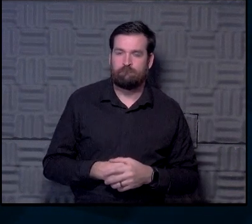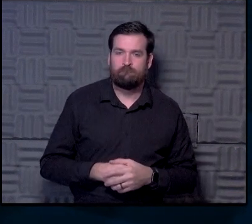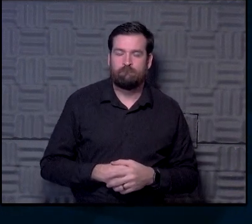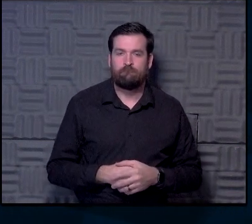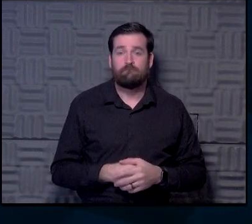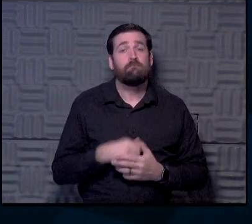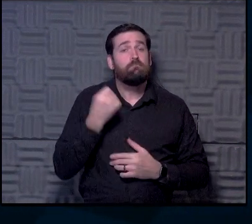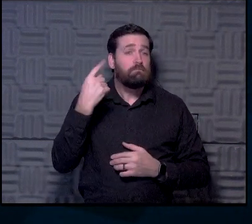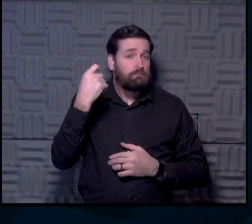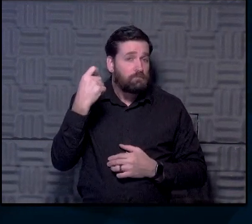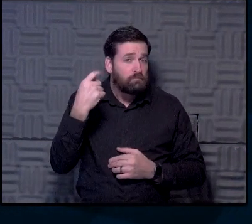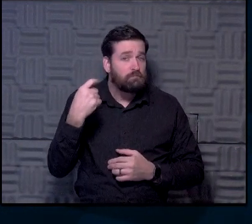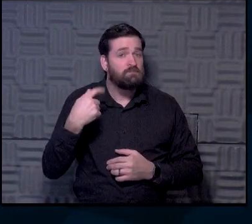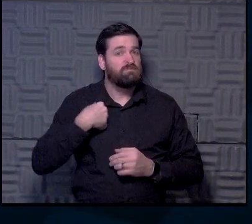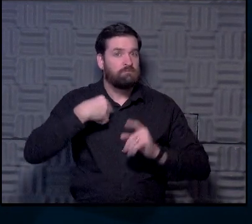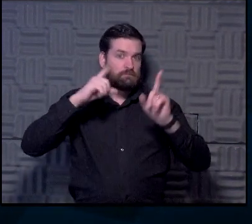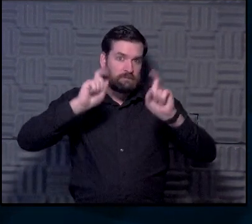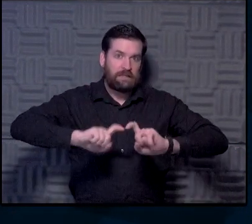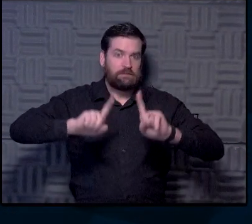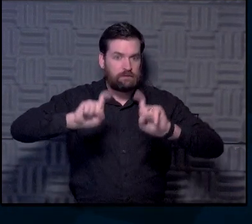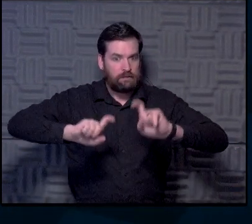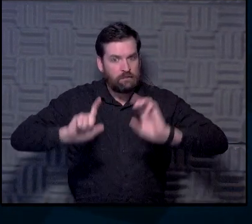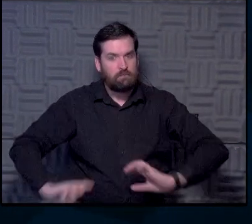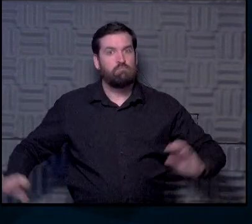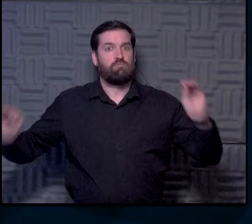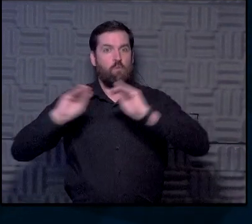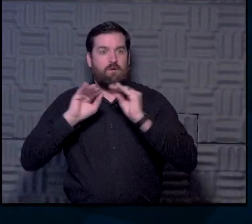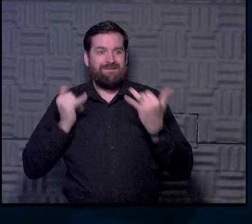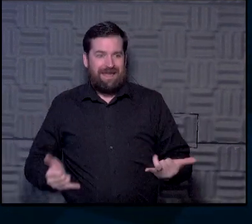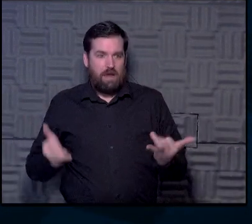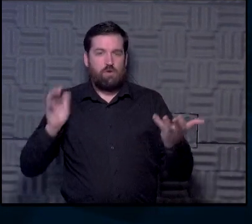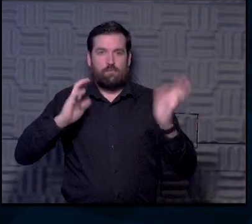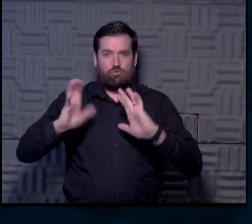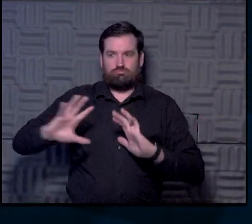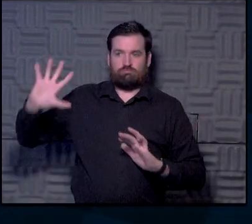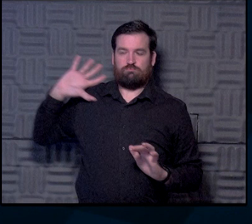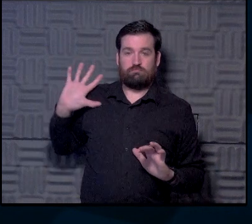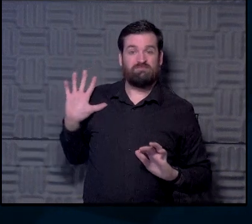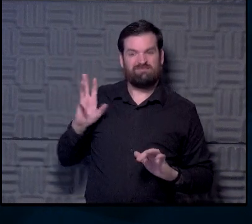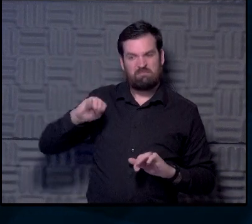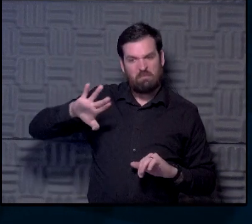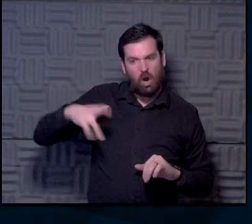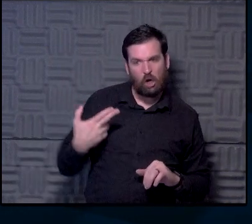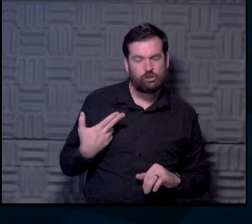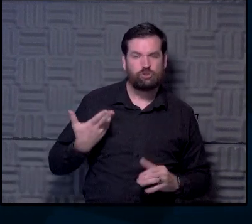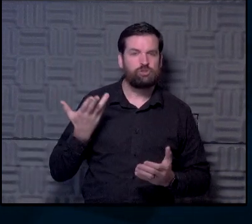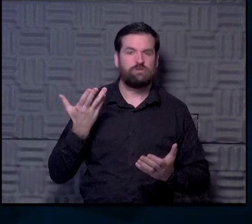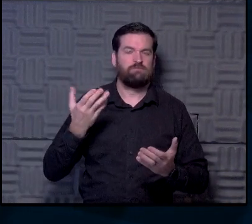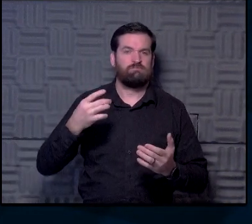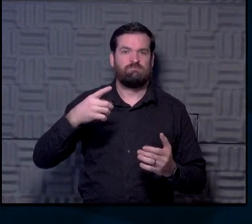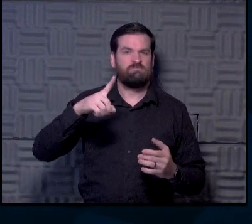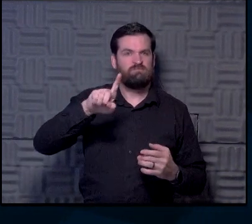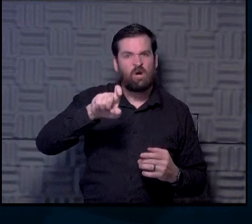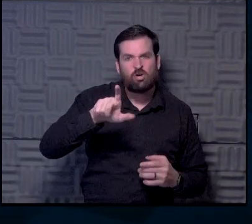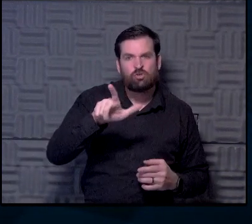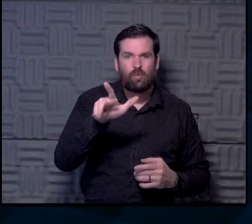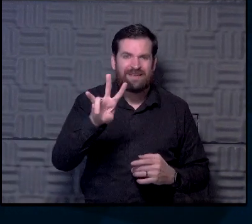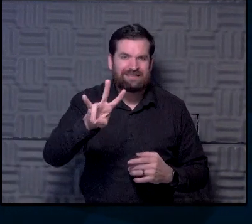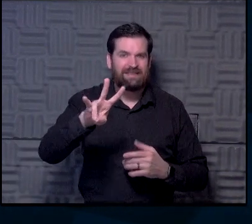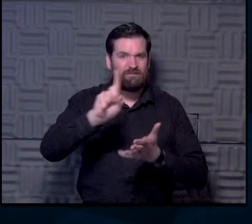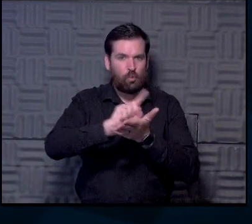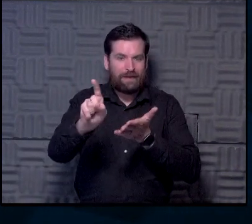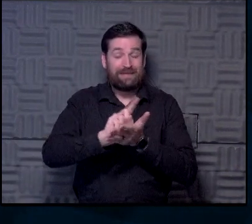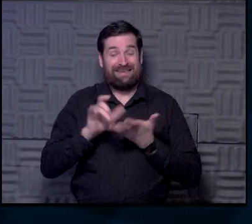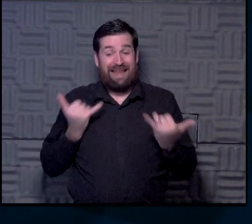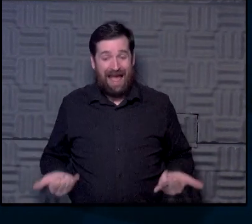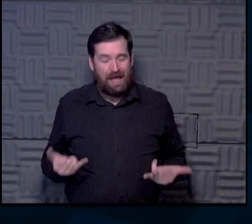Now, it should be said that we are testing a lot more now than we did then. So early on in the pandemic in March, there were maybe 127 people a week we tested. Now we're up